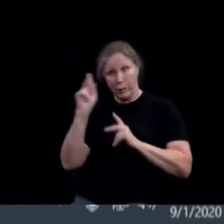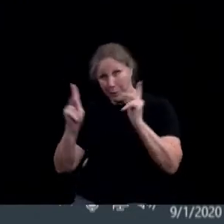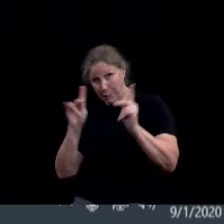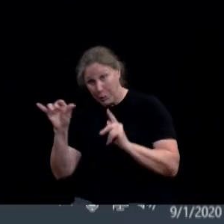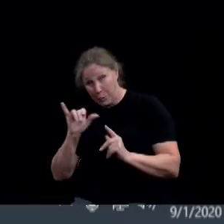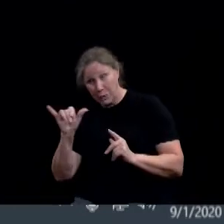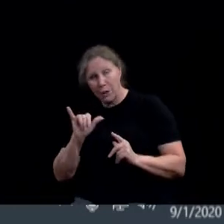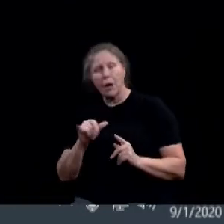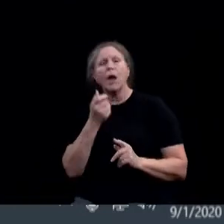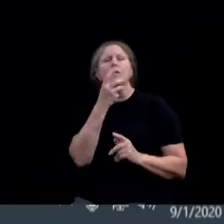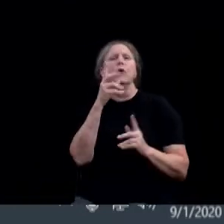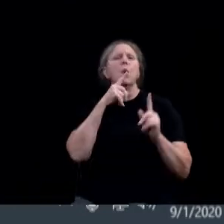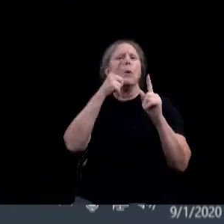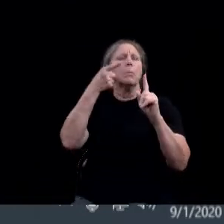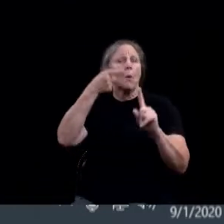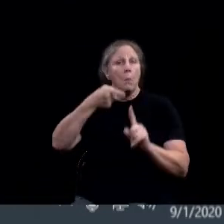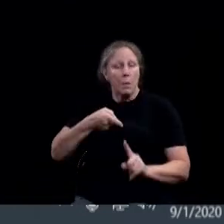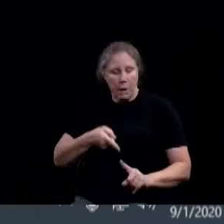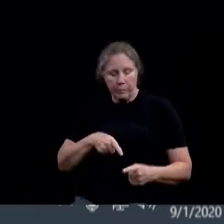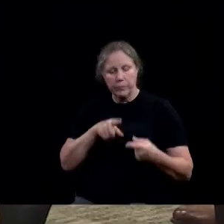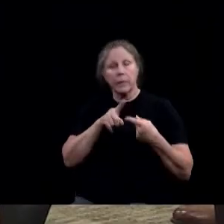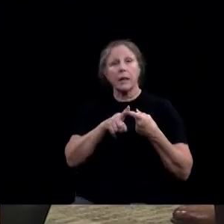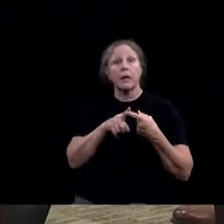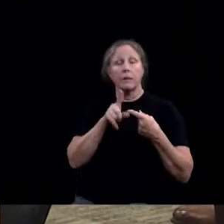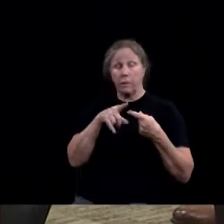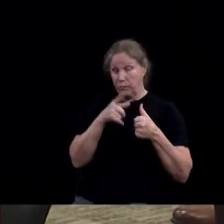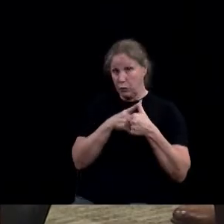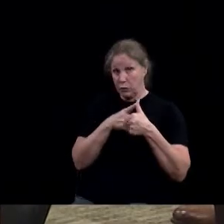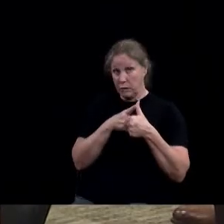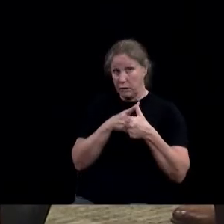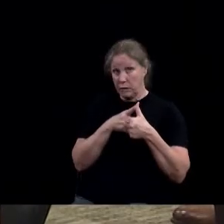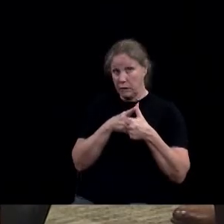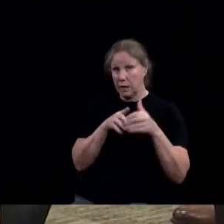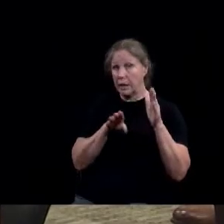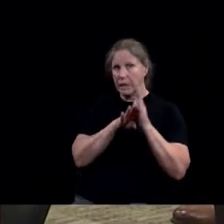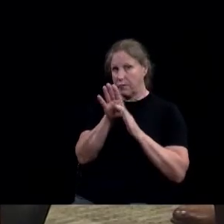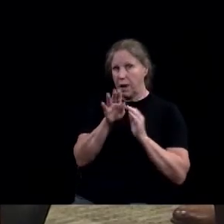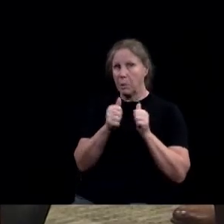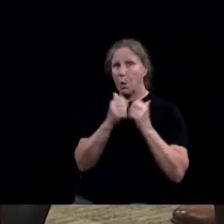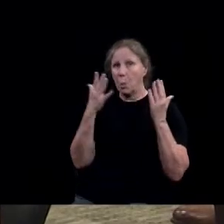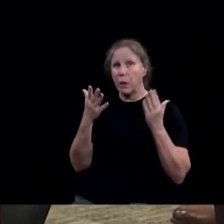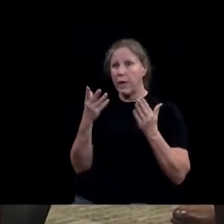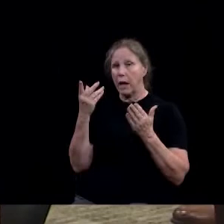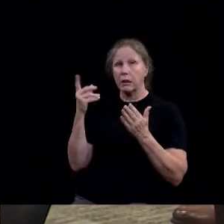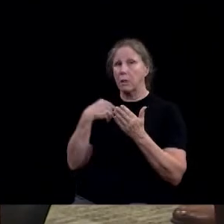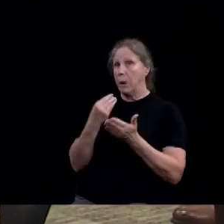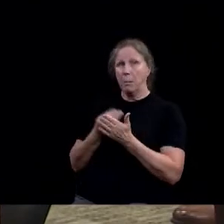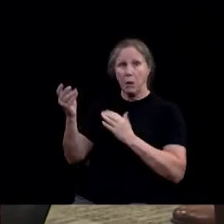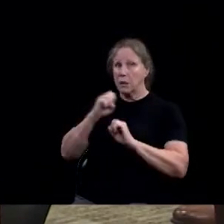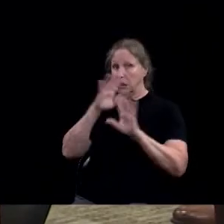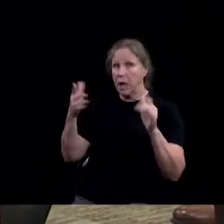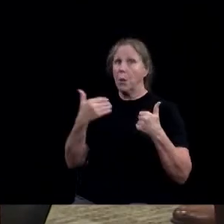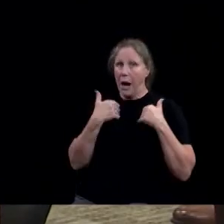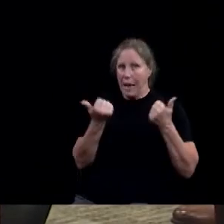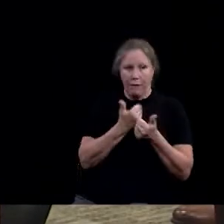developed without any additional purchase to code enforcement. This is a system we already have in place. And